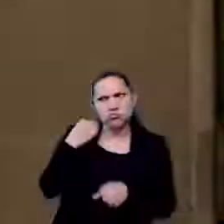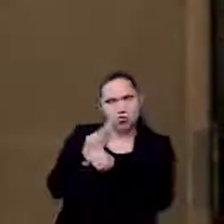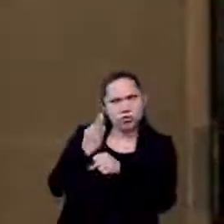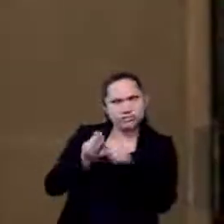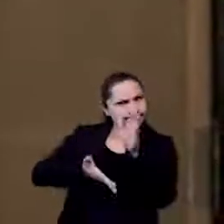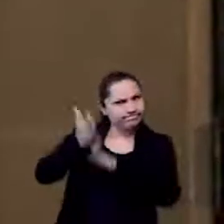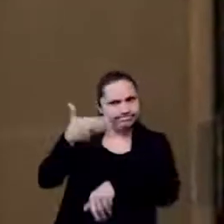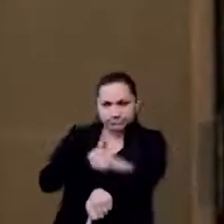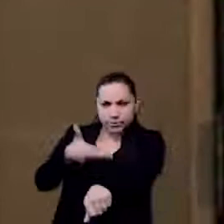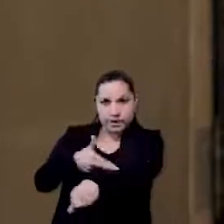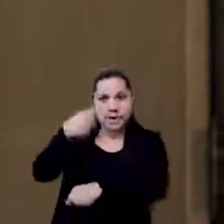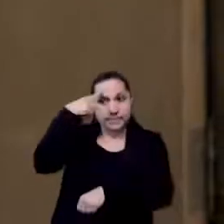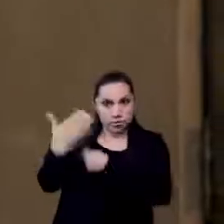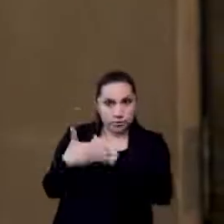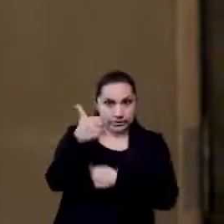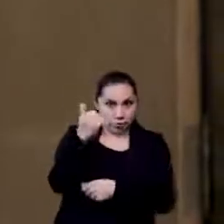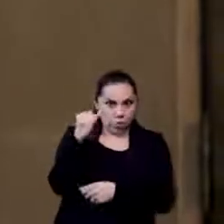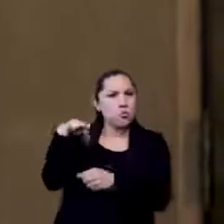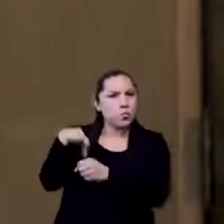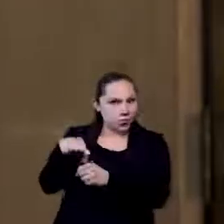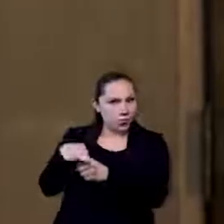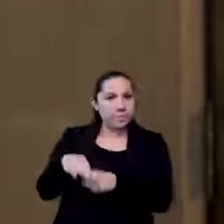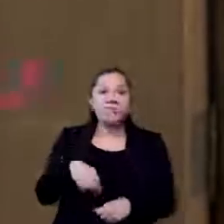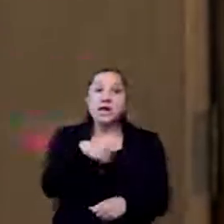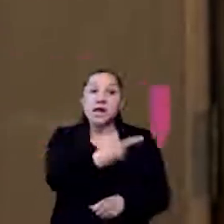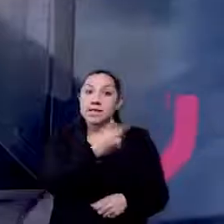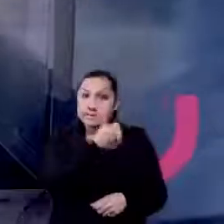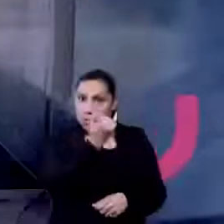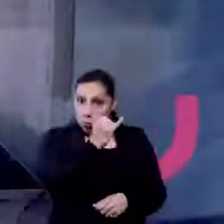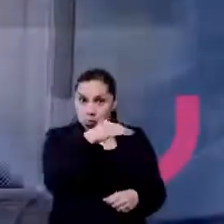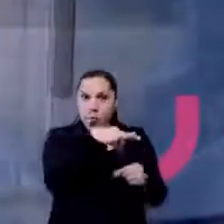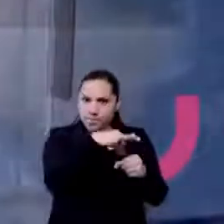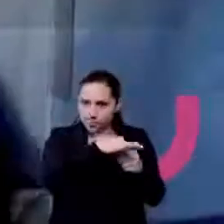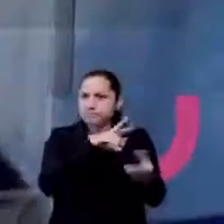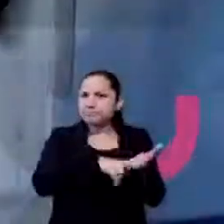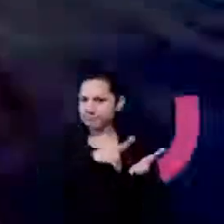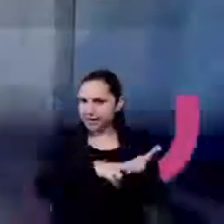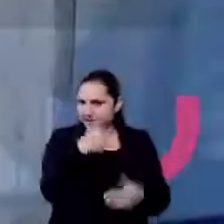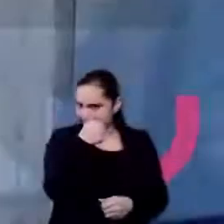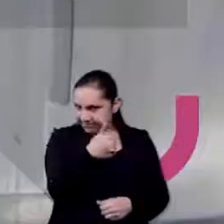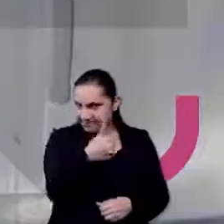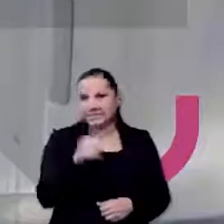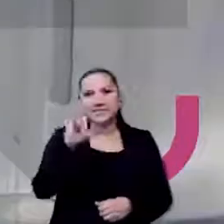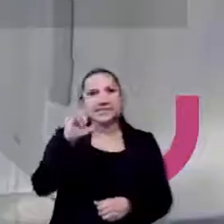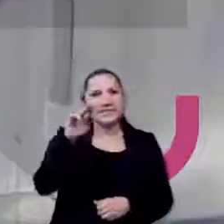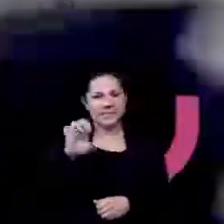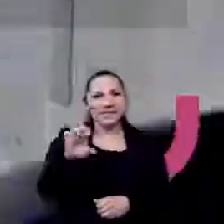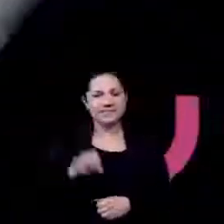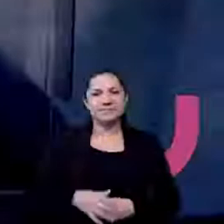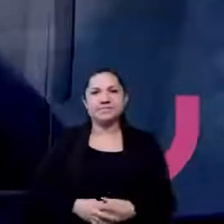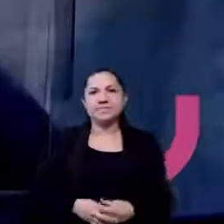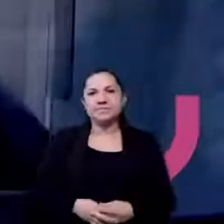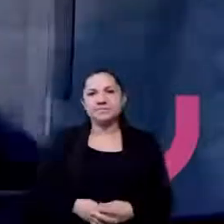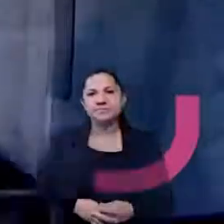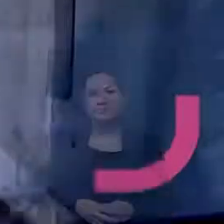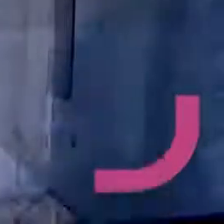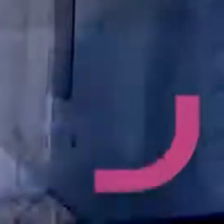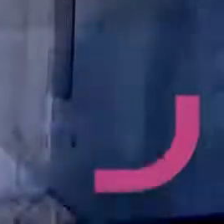¿Mamá? Voy por mi reimpresión y el 6 de junio salgo a votar. El 6 de junio, el voto sale y vale. INE.